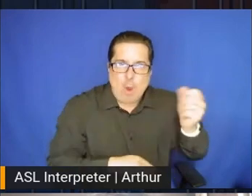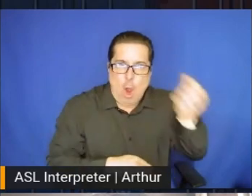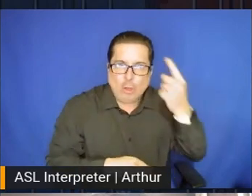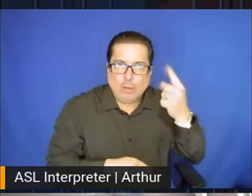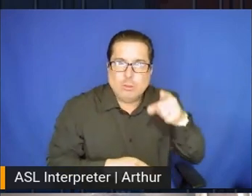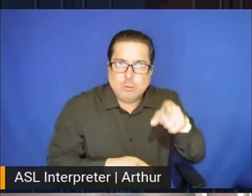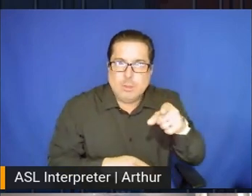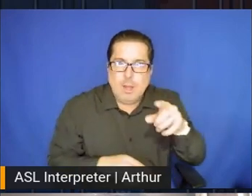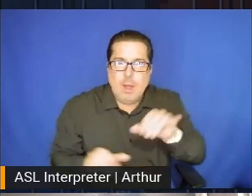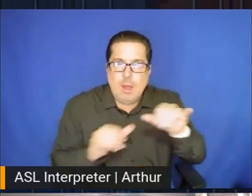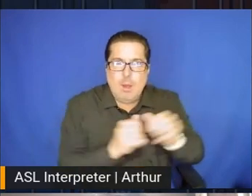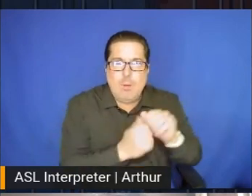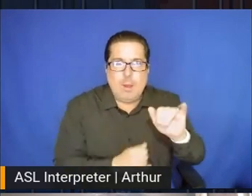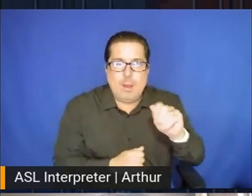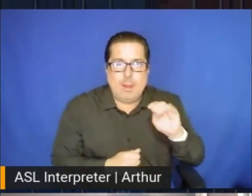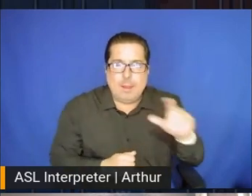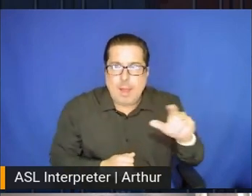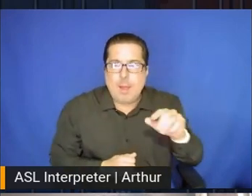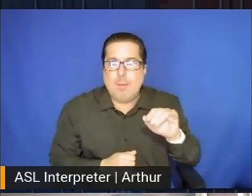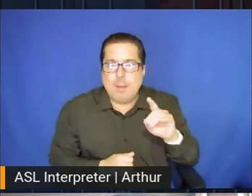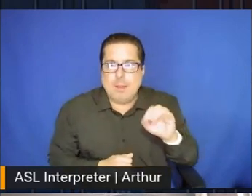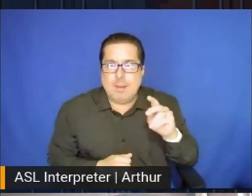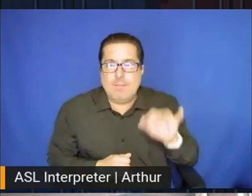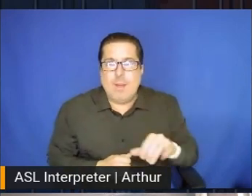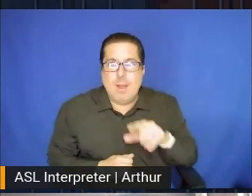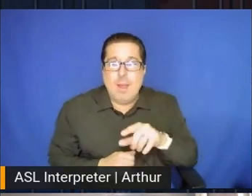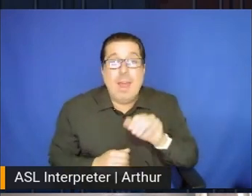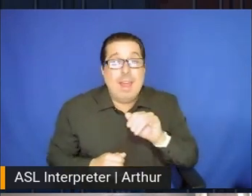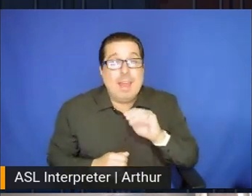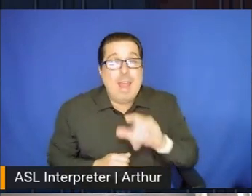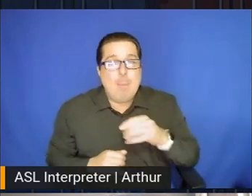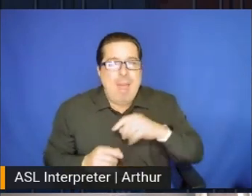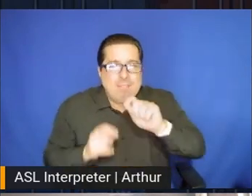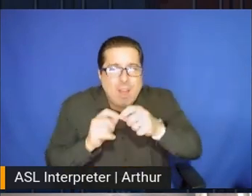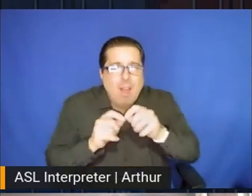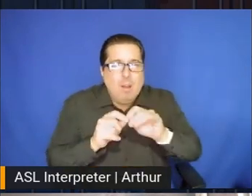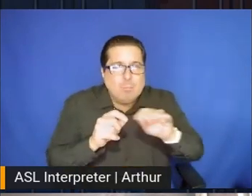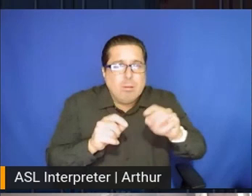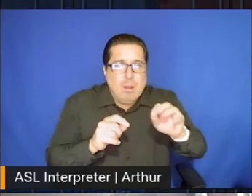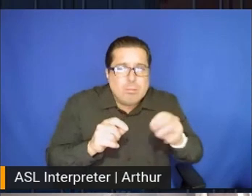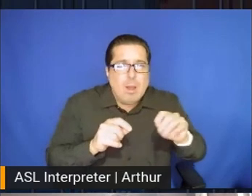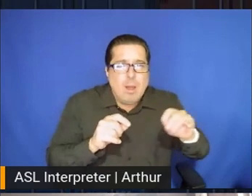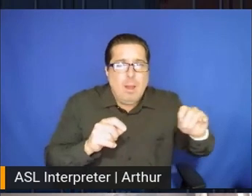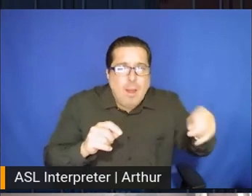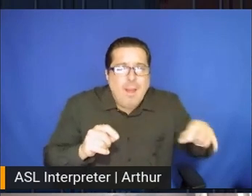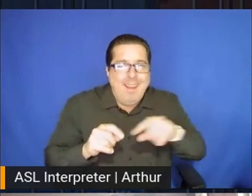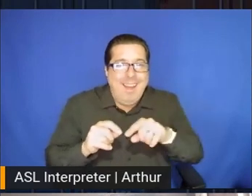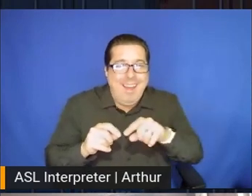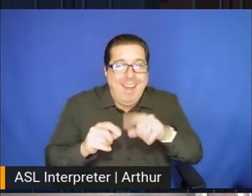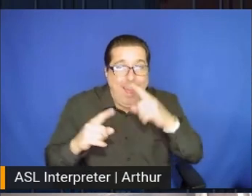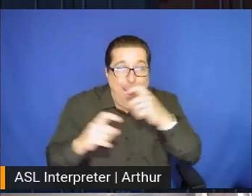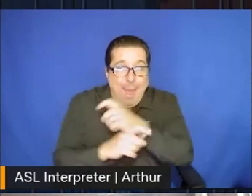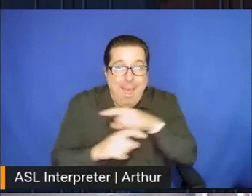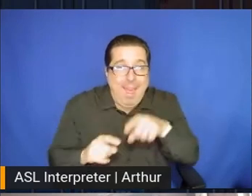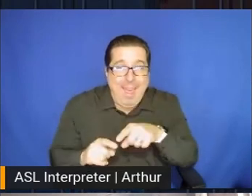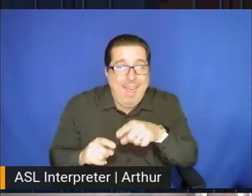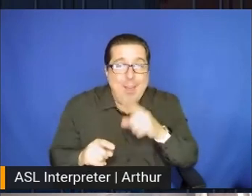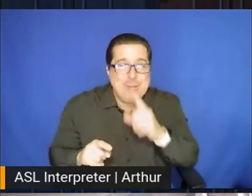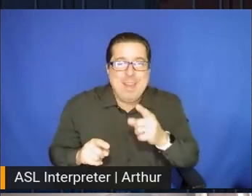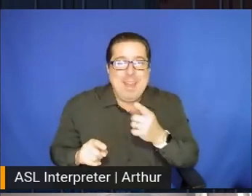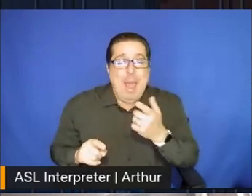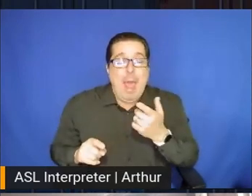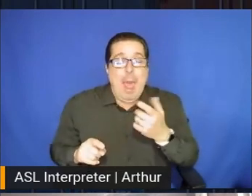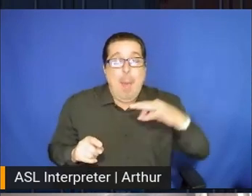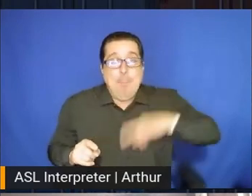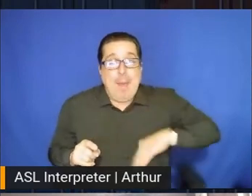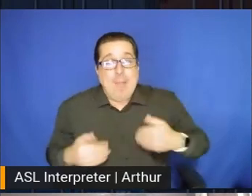as YAML with curly braces and commas. Yeah, well, it's essentially the same thing. And type safety. Right, there are some benefits, but as far as like